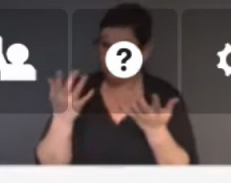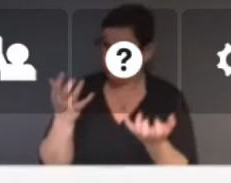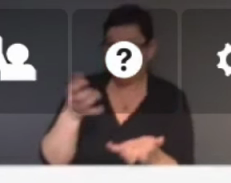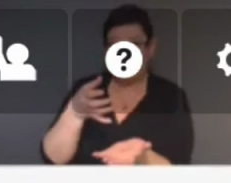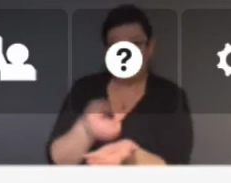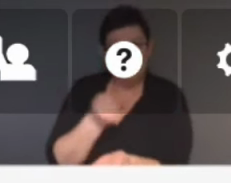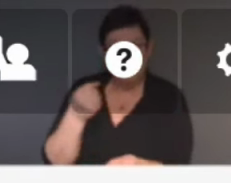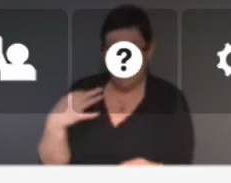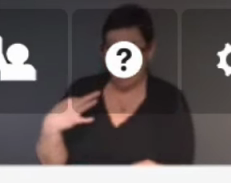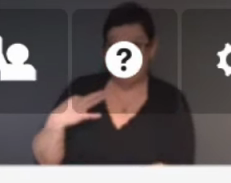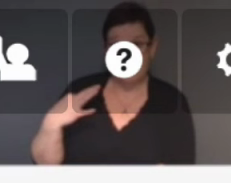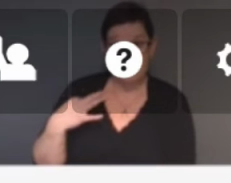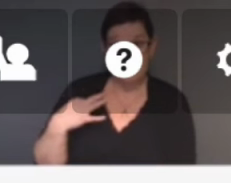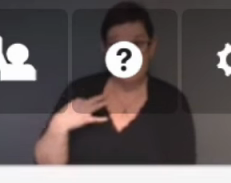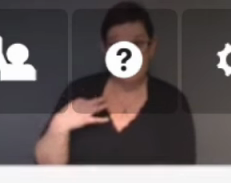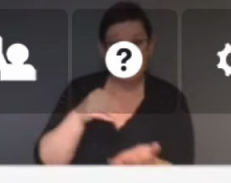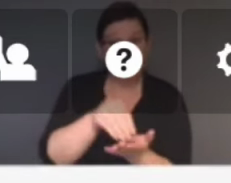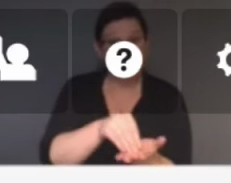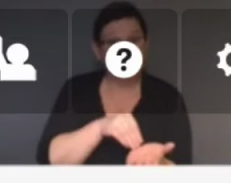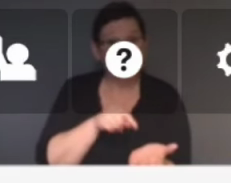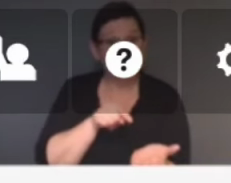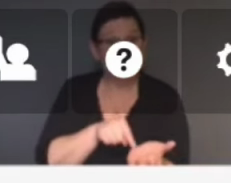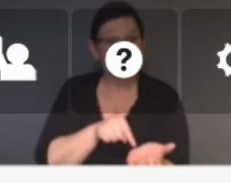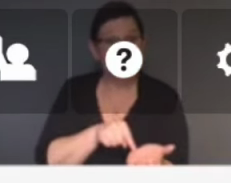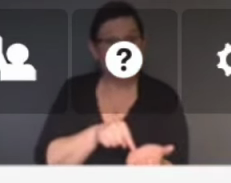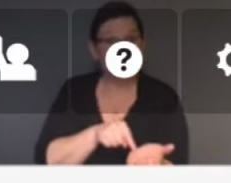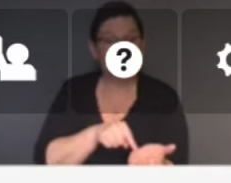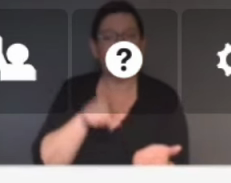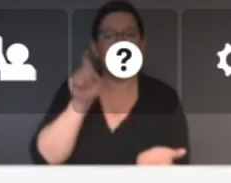your 2021 tax return.